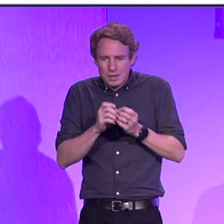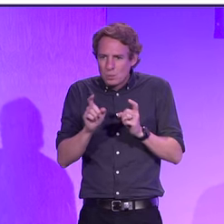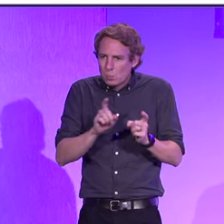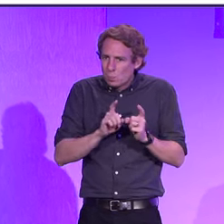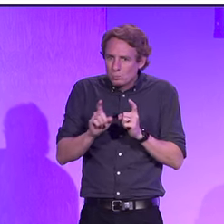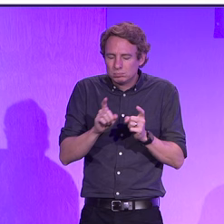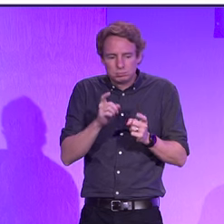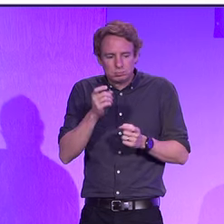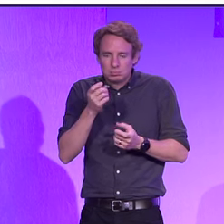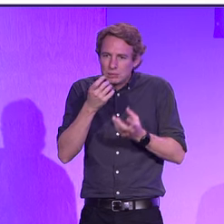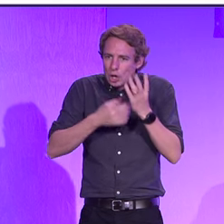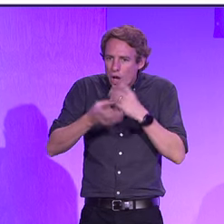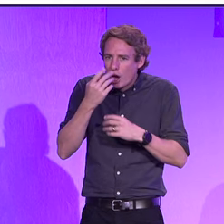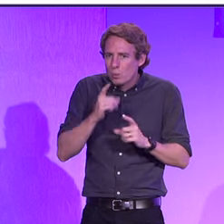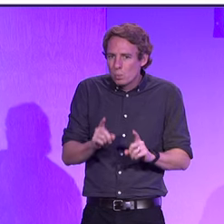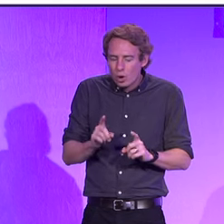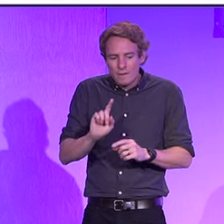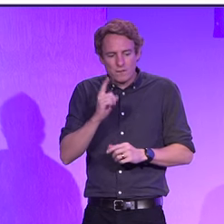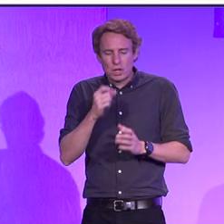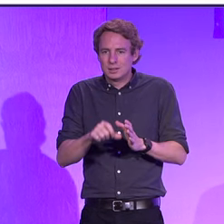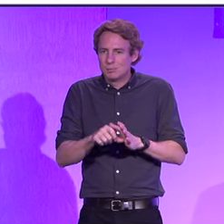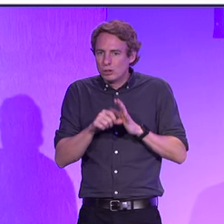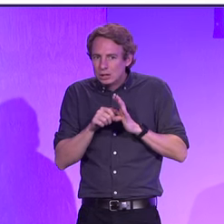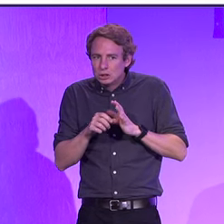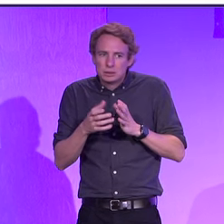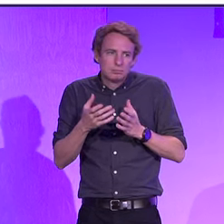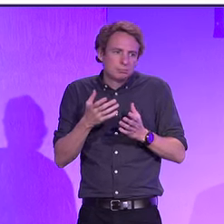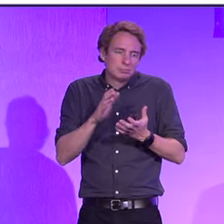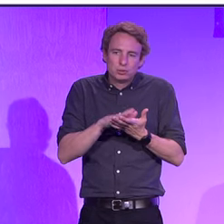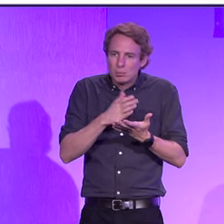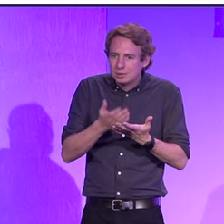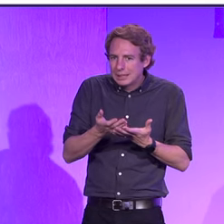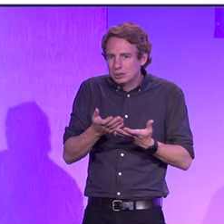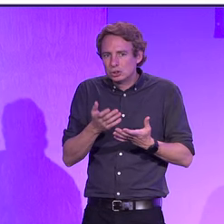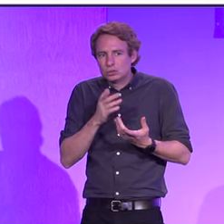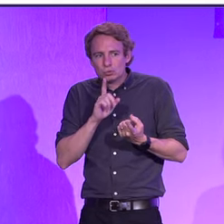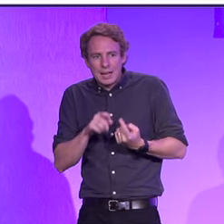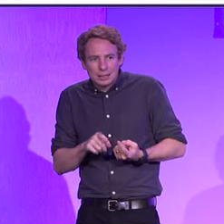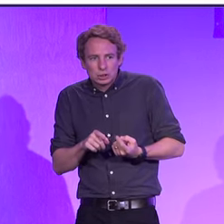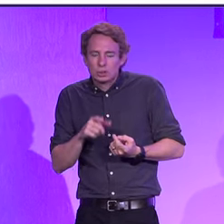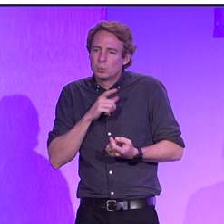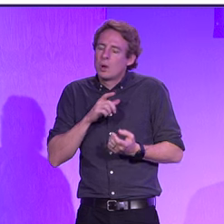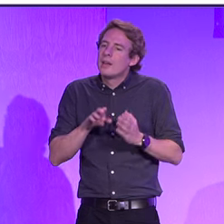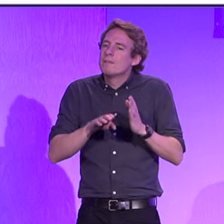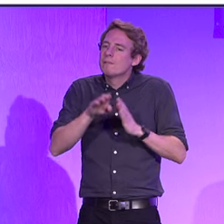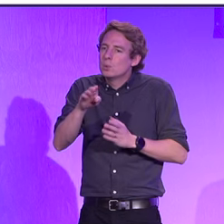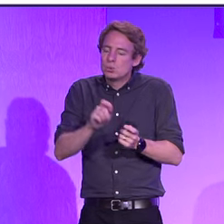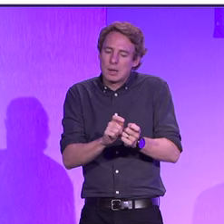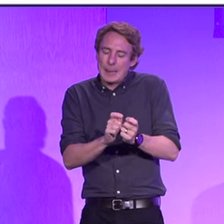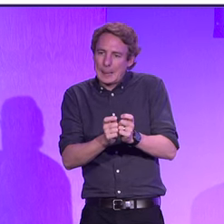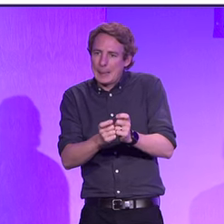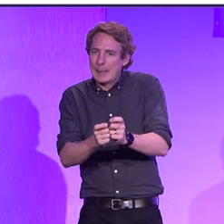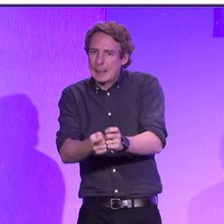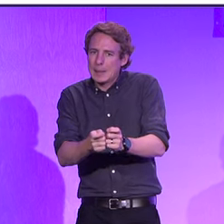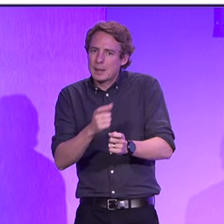upon the insights, first impressions, interpretations, interactions, all to influence those future iterations, because we